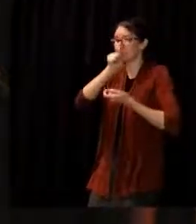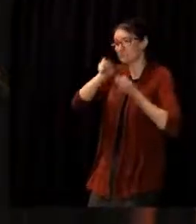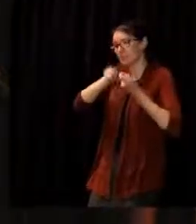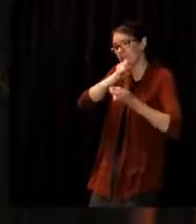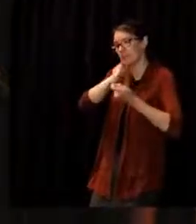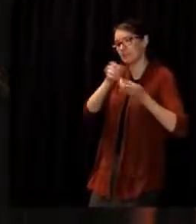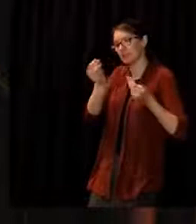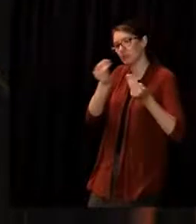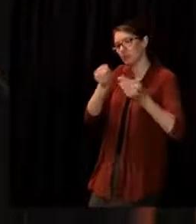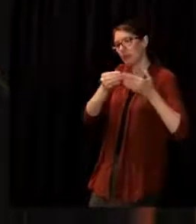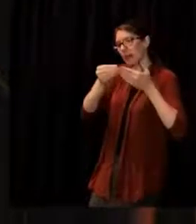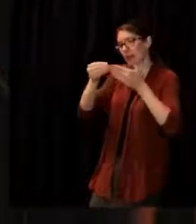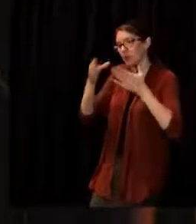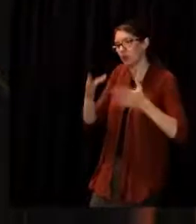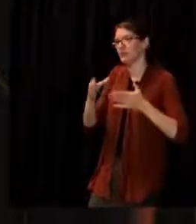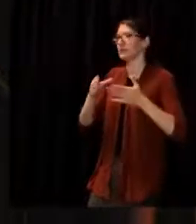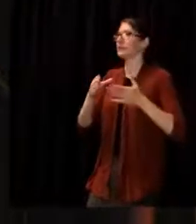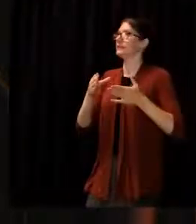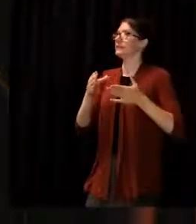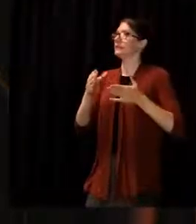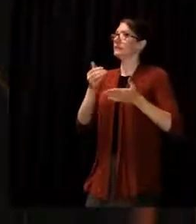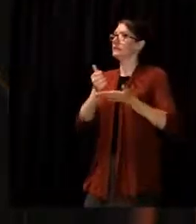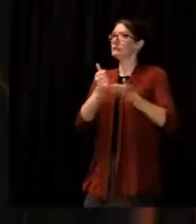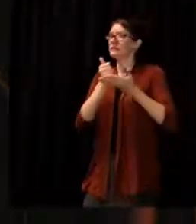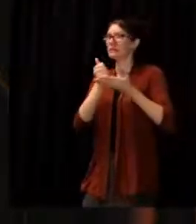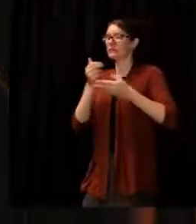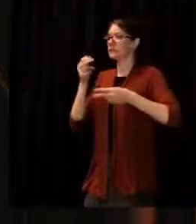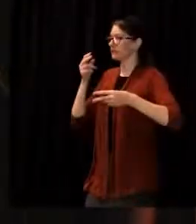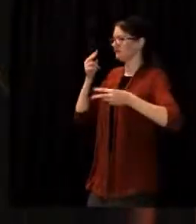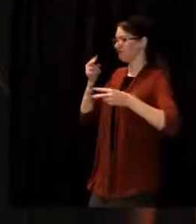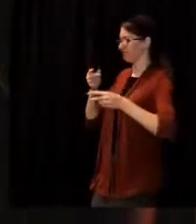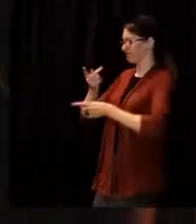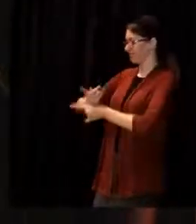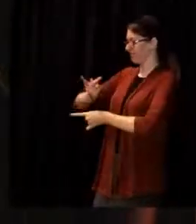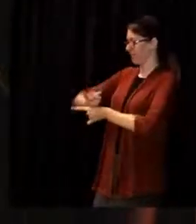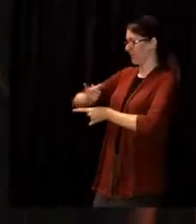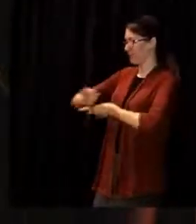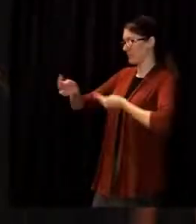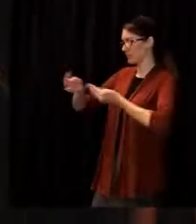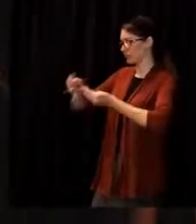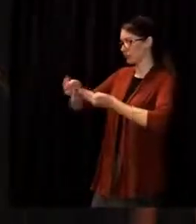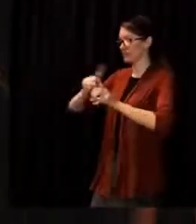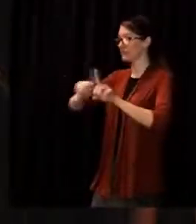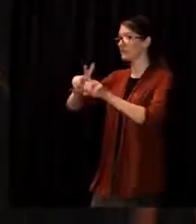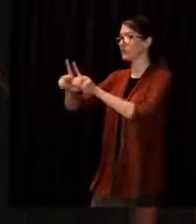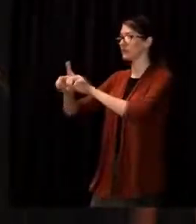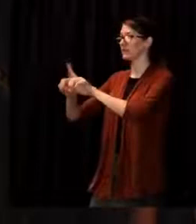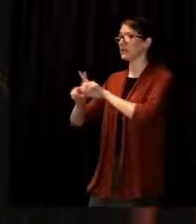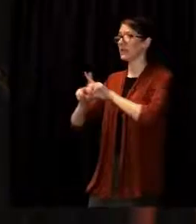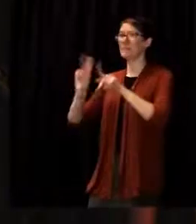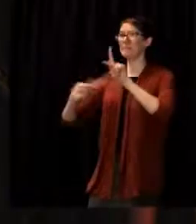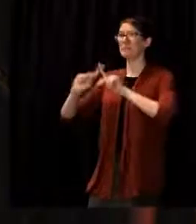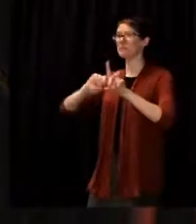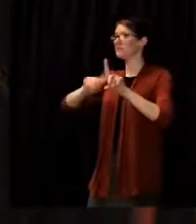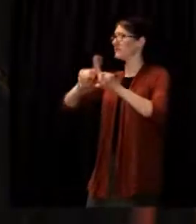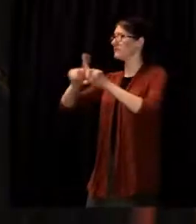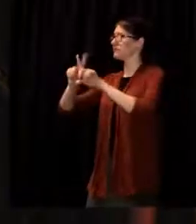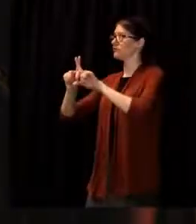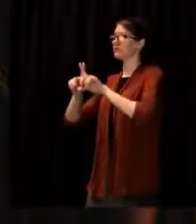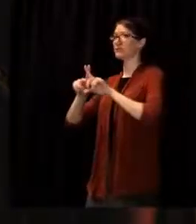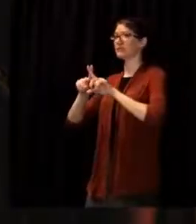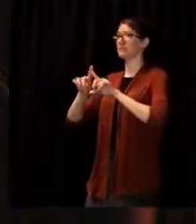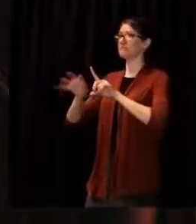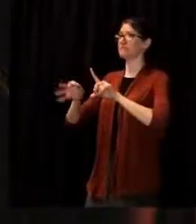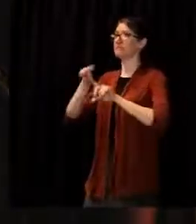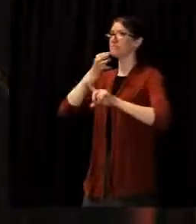and people that are helping us to oversee various ministries, and people that have very different gifts that were a real strength and an